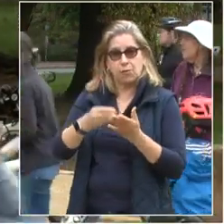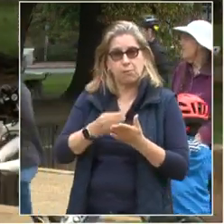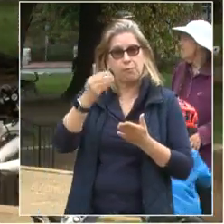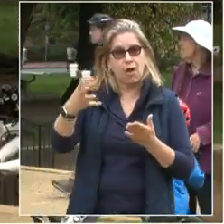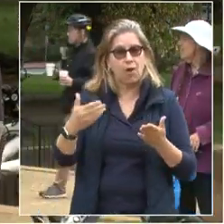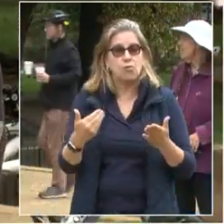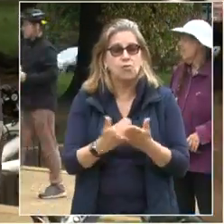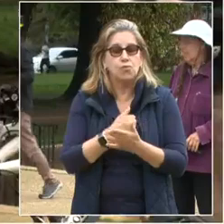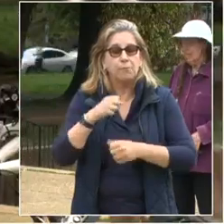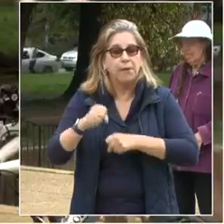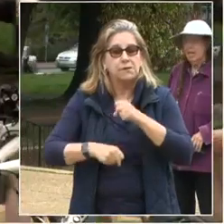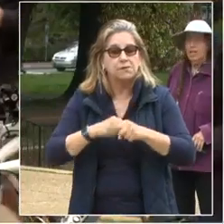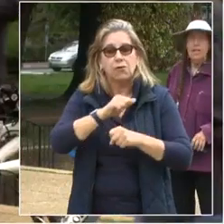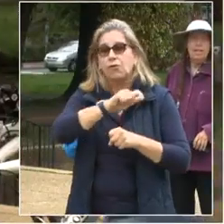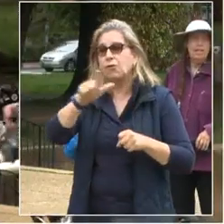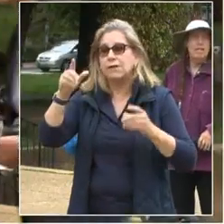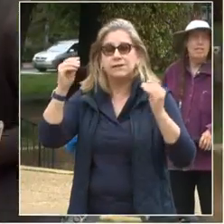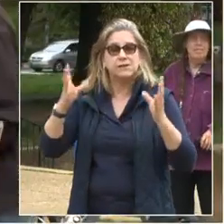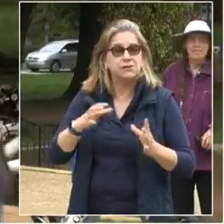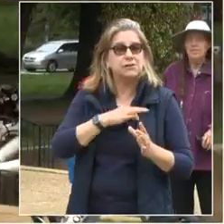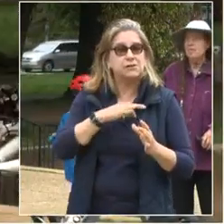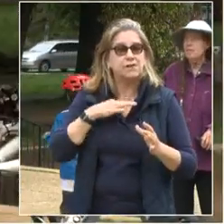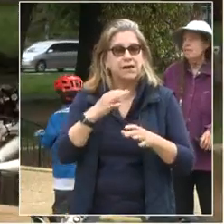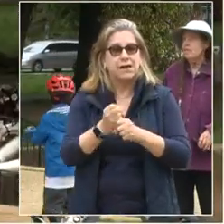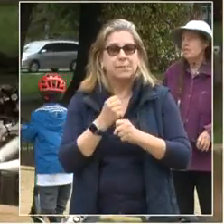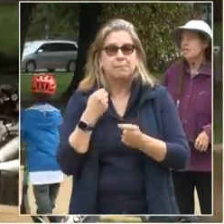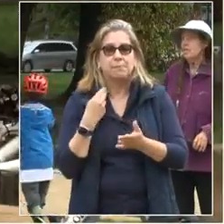at 90 schools.